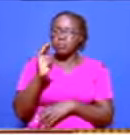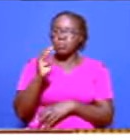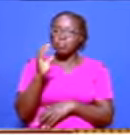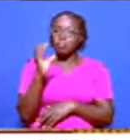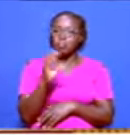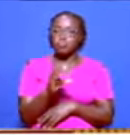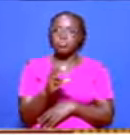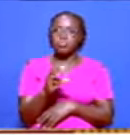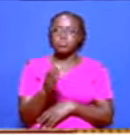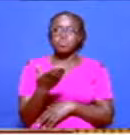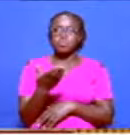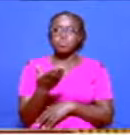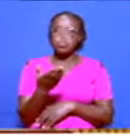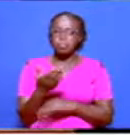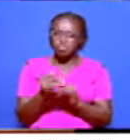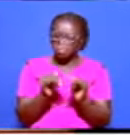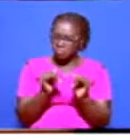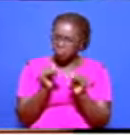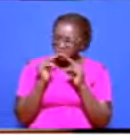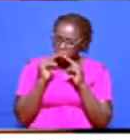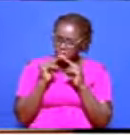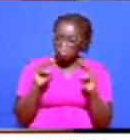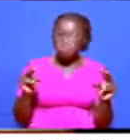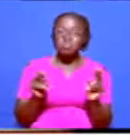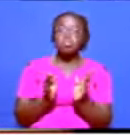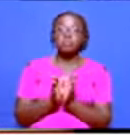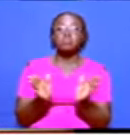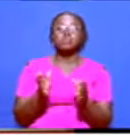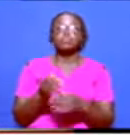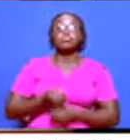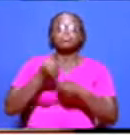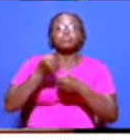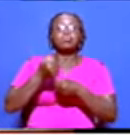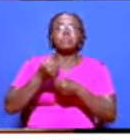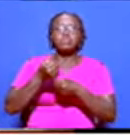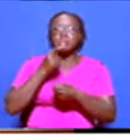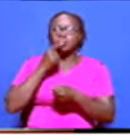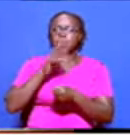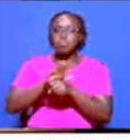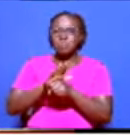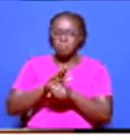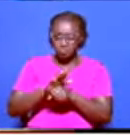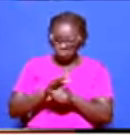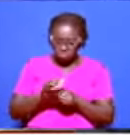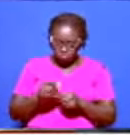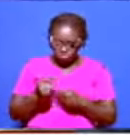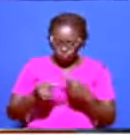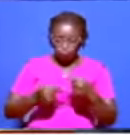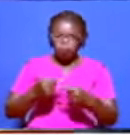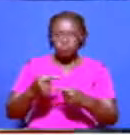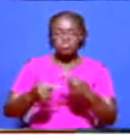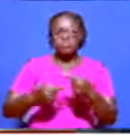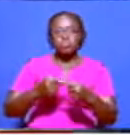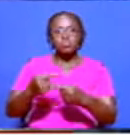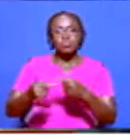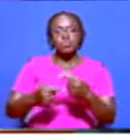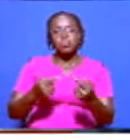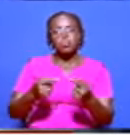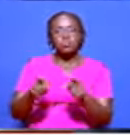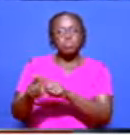ambayo inajizatiti kudumisha amani ya umma, imekariri kujitolea kwake kuendesha shughuli za uchaguzi kwa mujibu wa sheria.